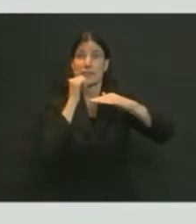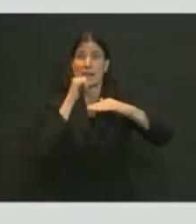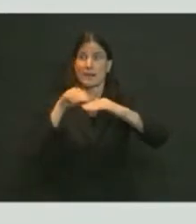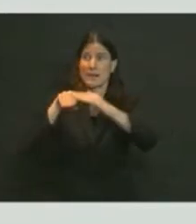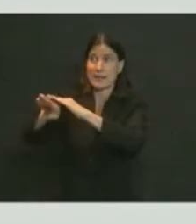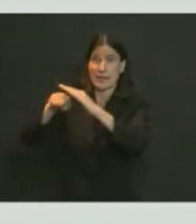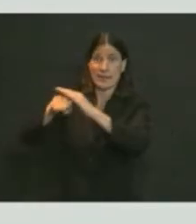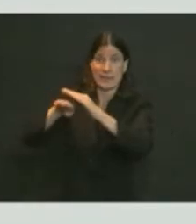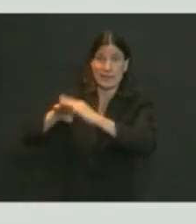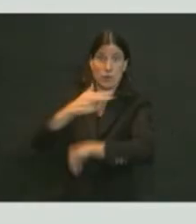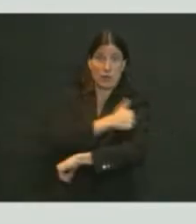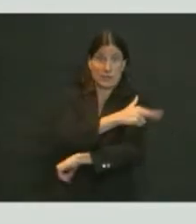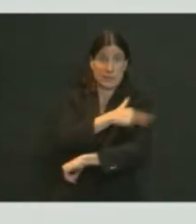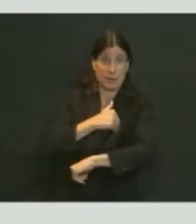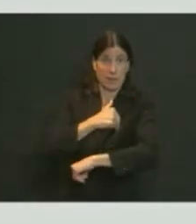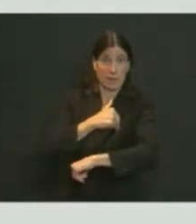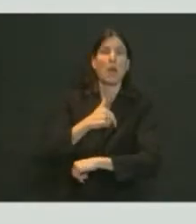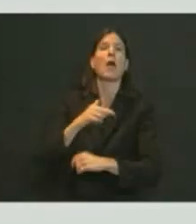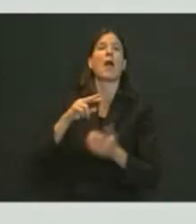see consistently